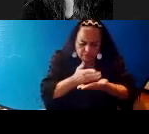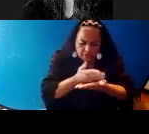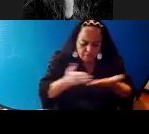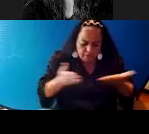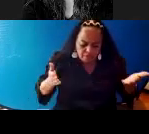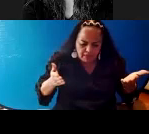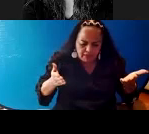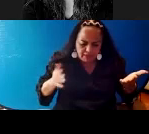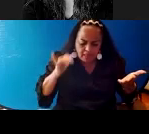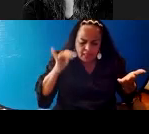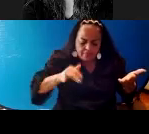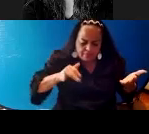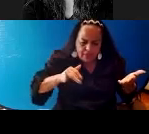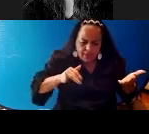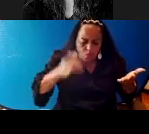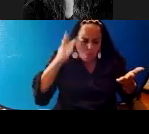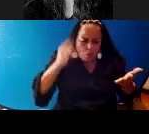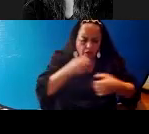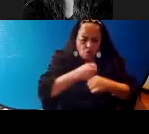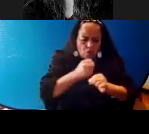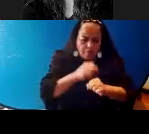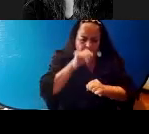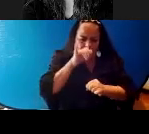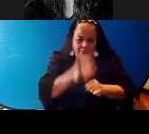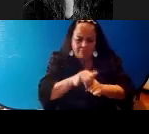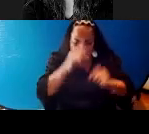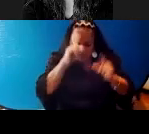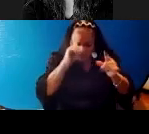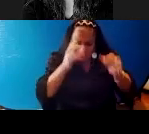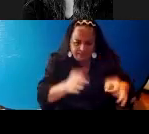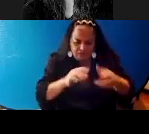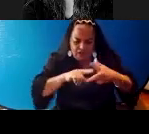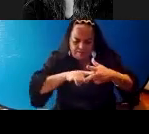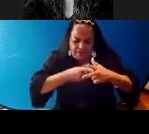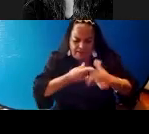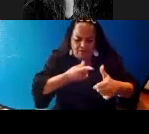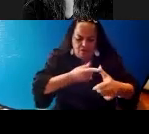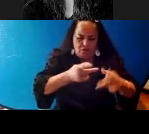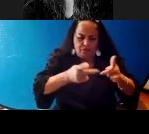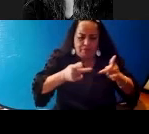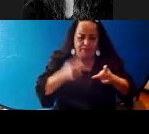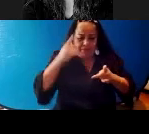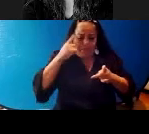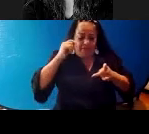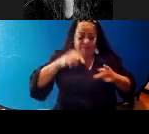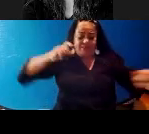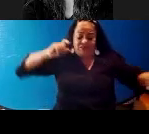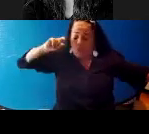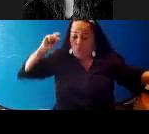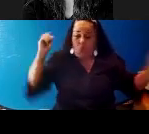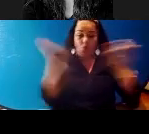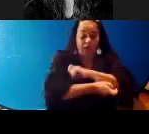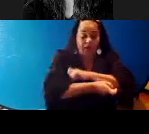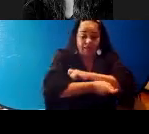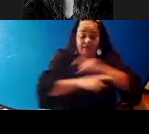were made that, put you on a particular trajectory. So I just lift this up because it is such a radically different approach to